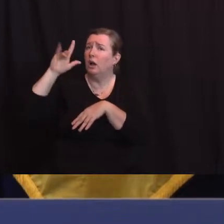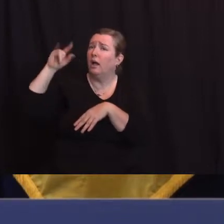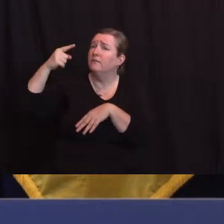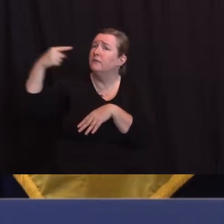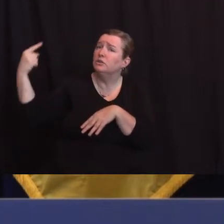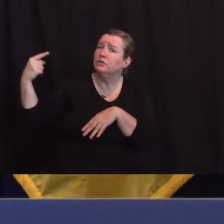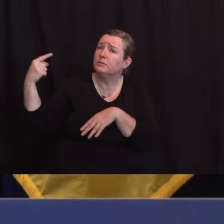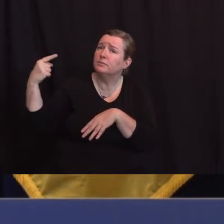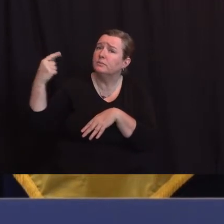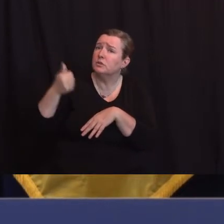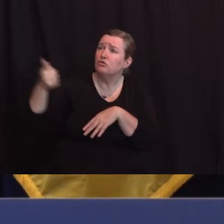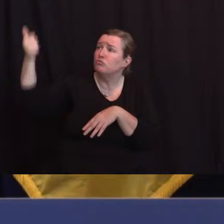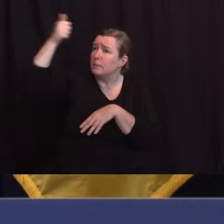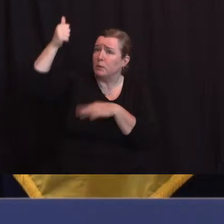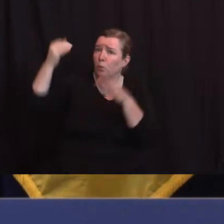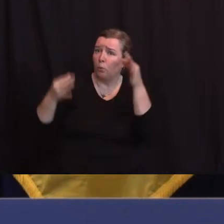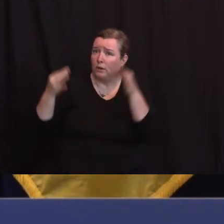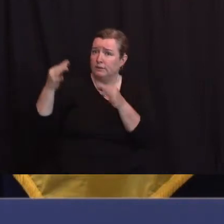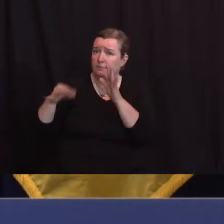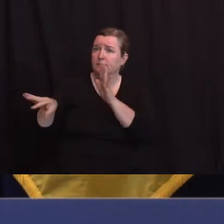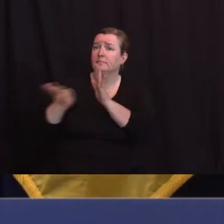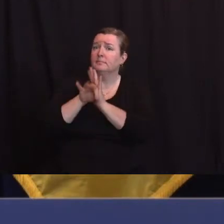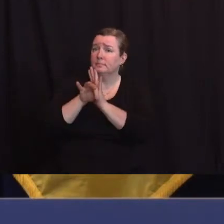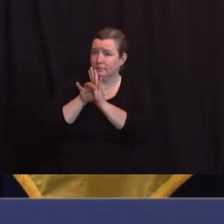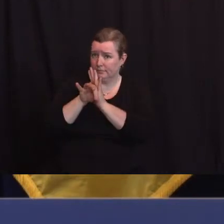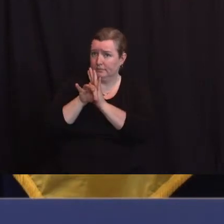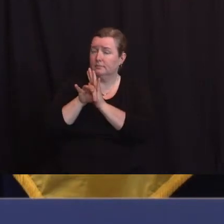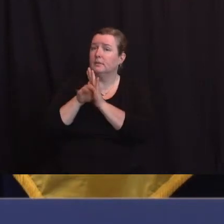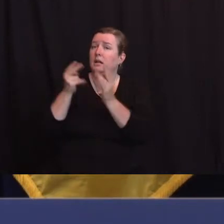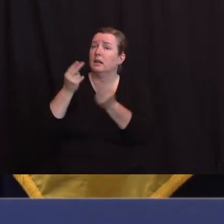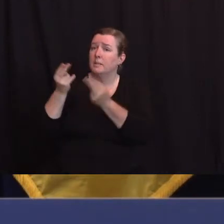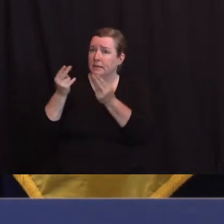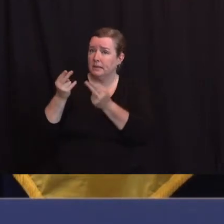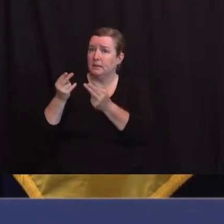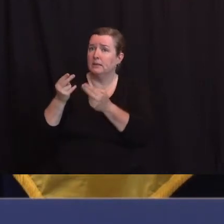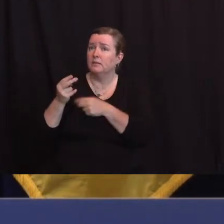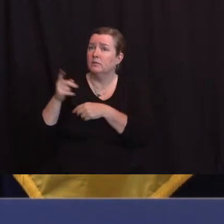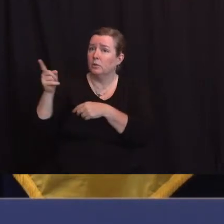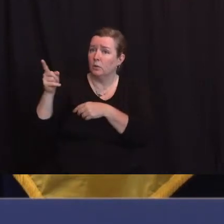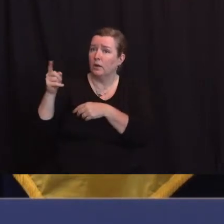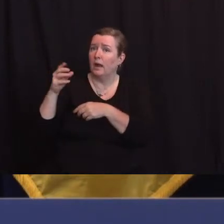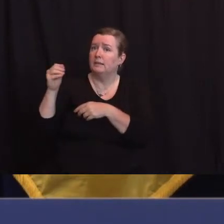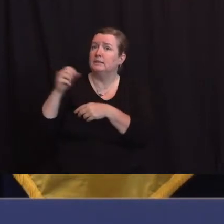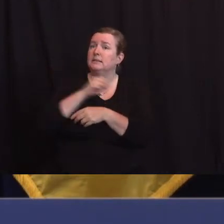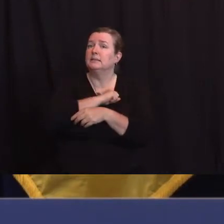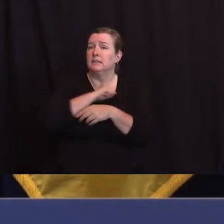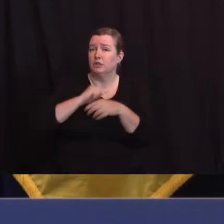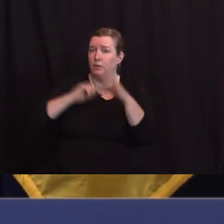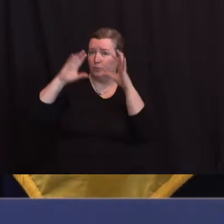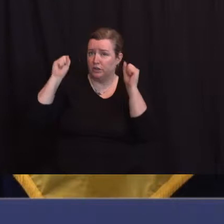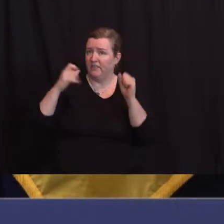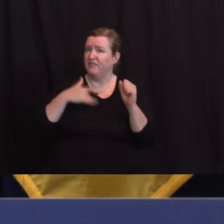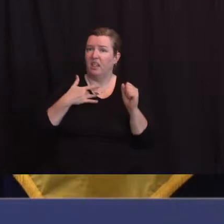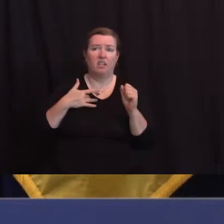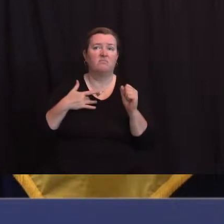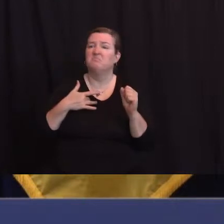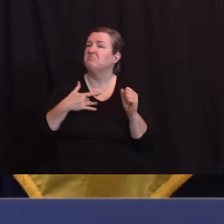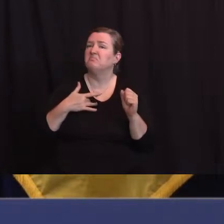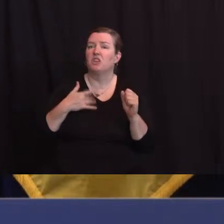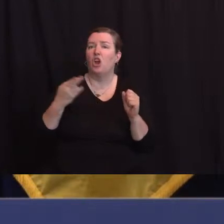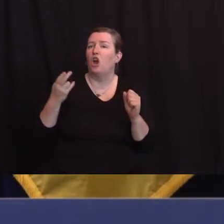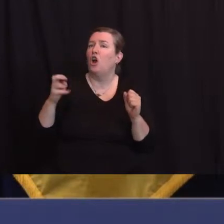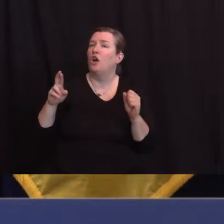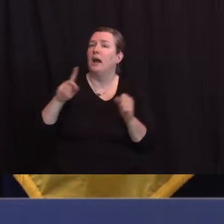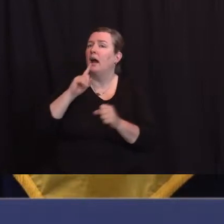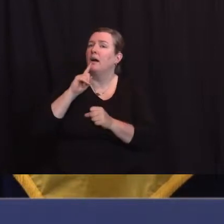the Senate Judiciary Chairman and the Senate President are signaling that there's not going to be any movement in her confirmation process